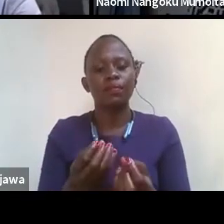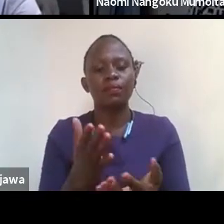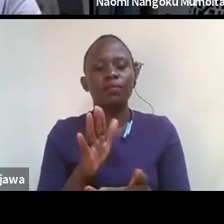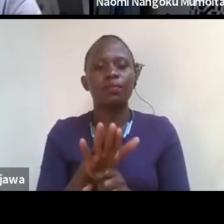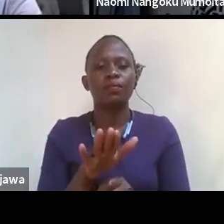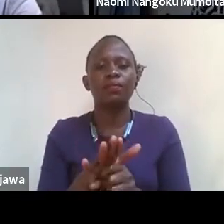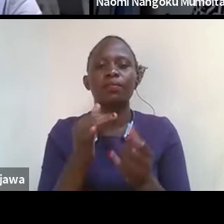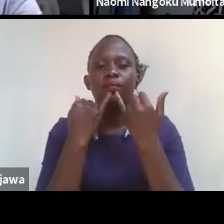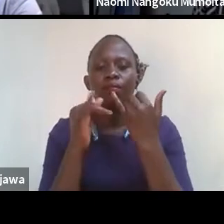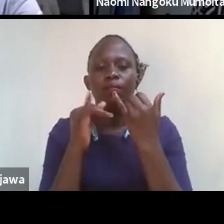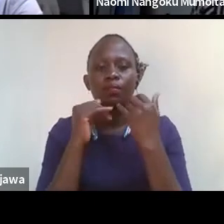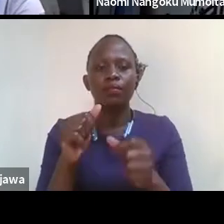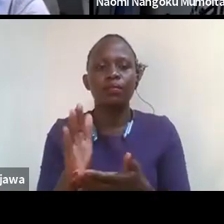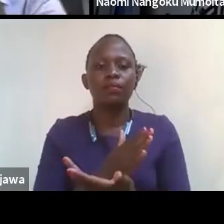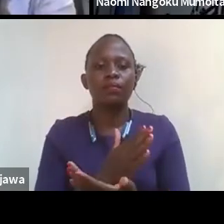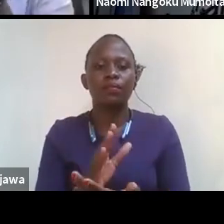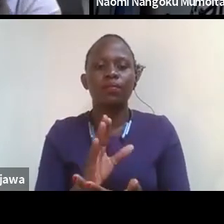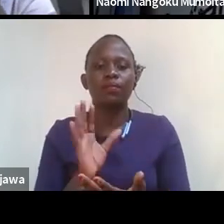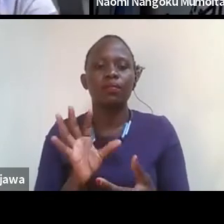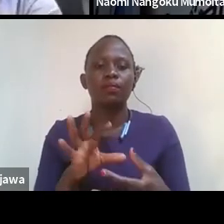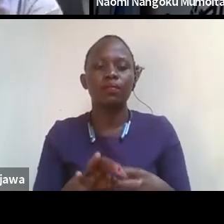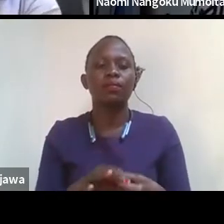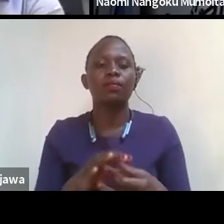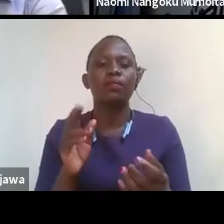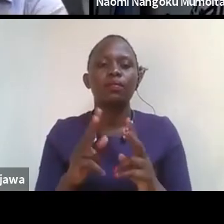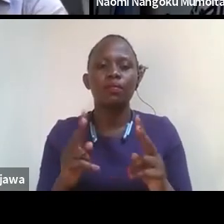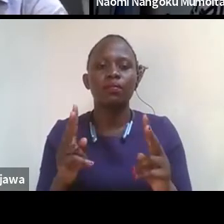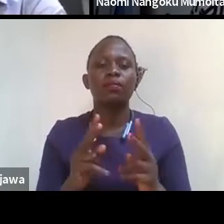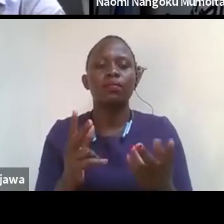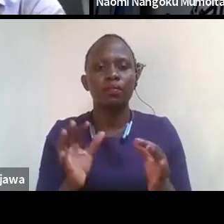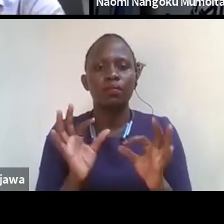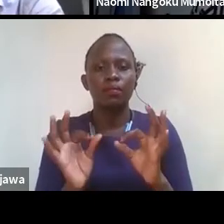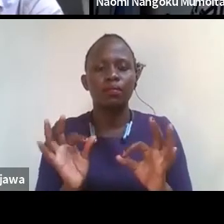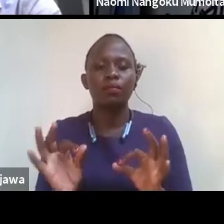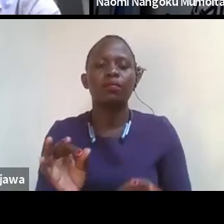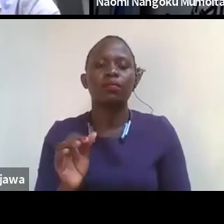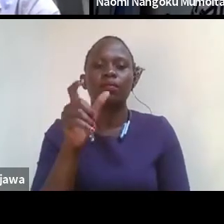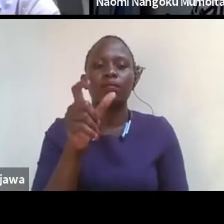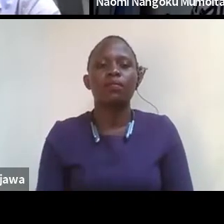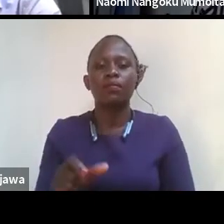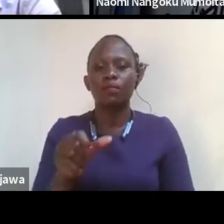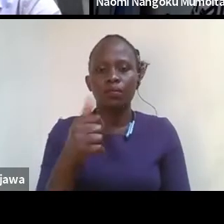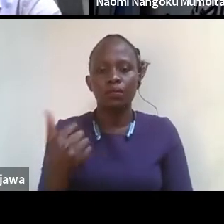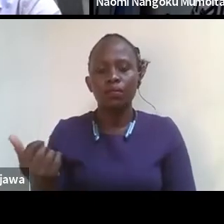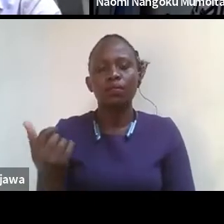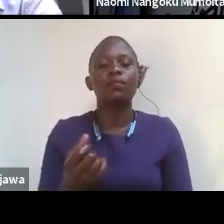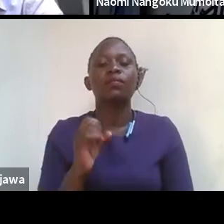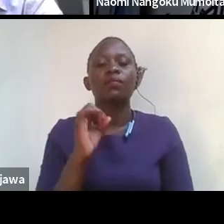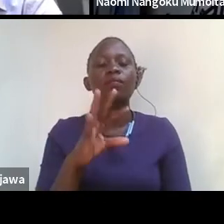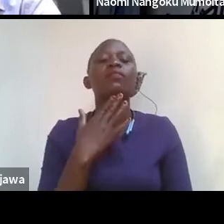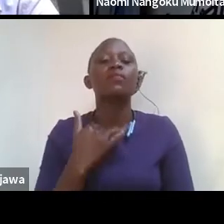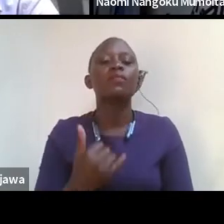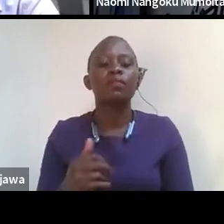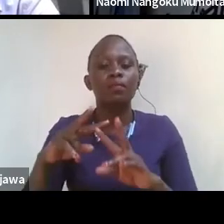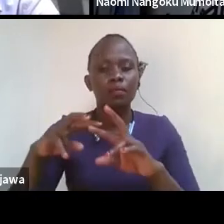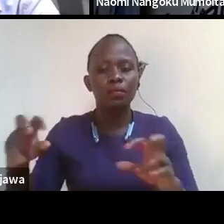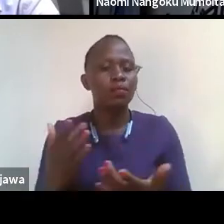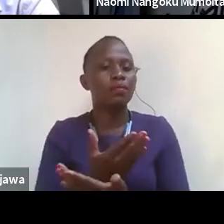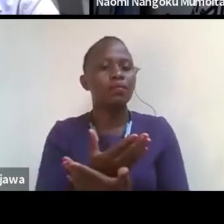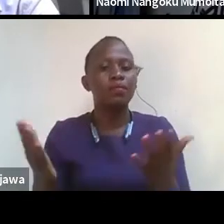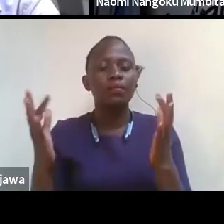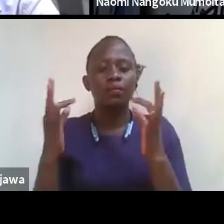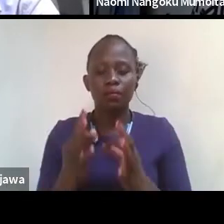helpful. Someone did mention some time ago that if you want to hide anything from Africans or Black people for that matter, stick it in a